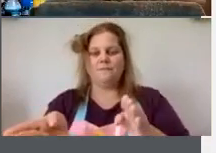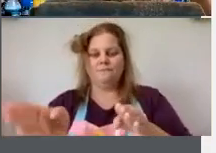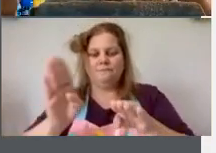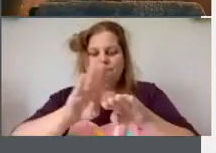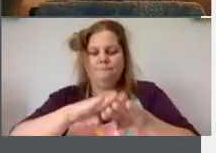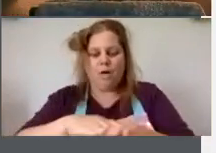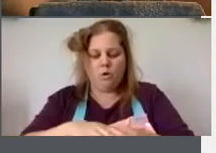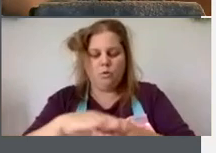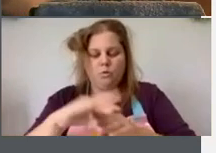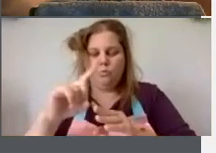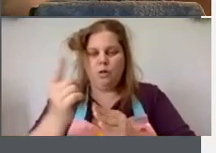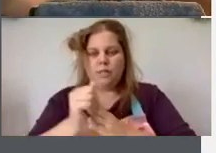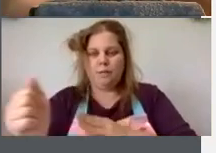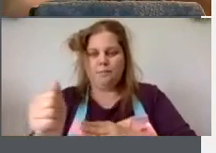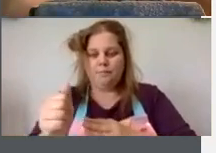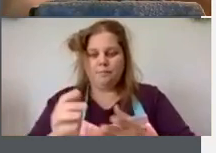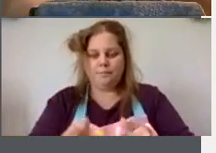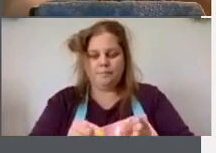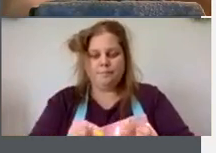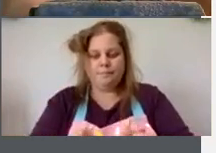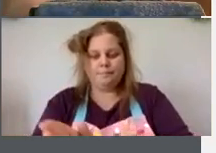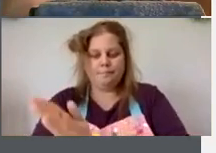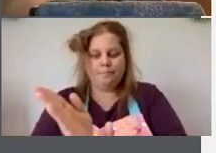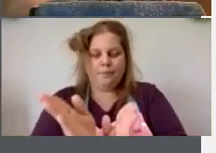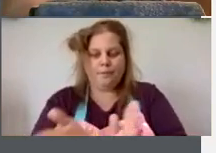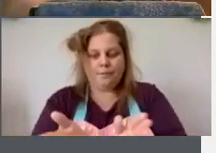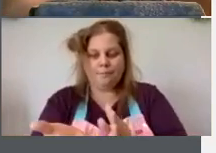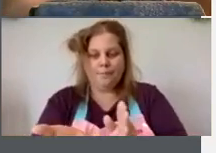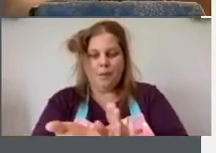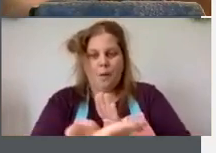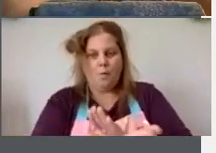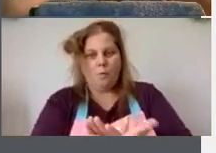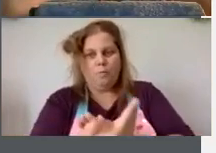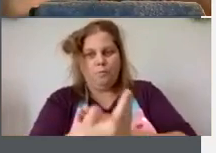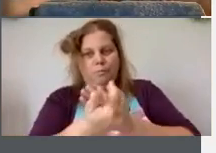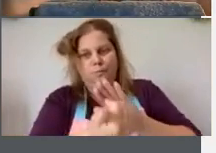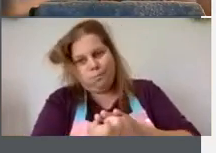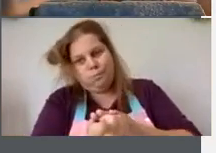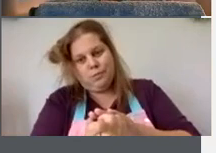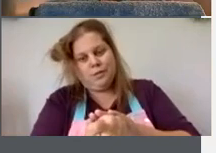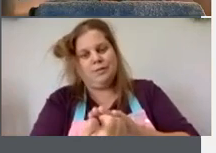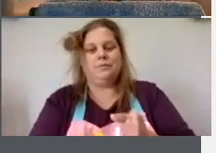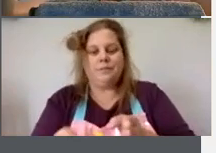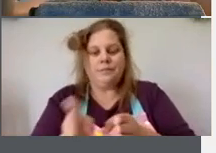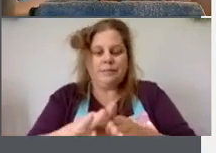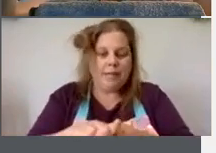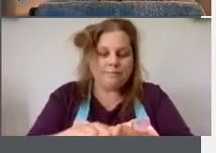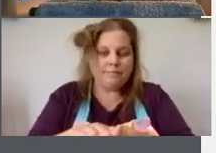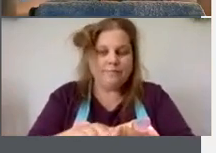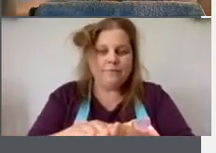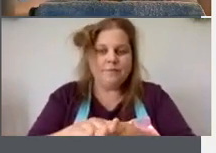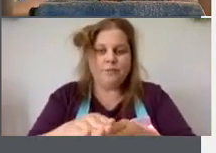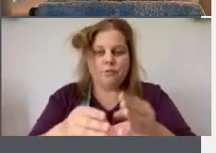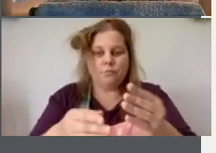$1 bill in half. Now, there are 2 ways you can fold in half. I can fold in half down like this,